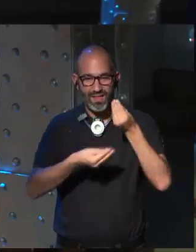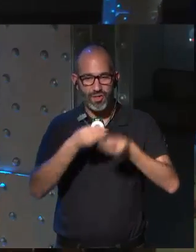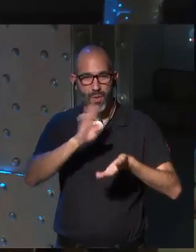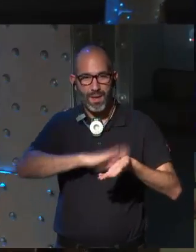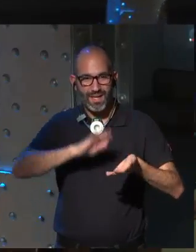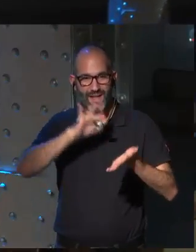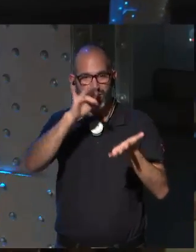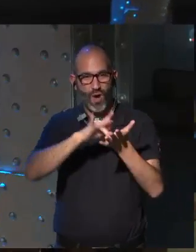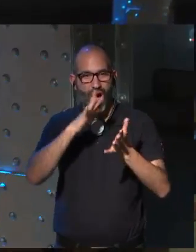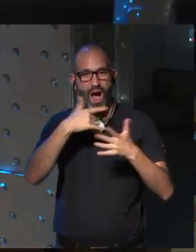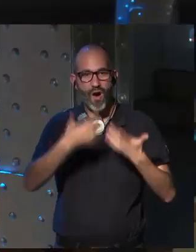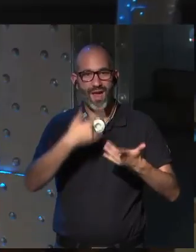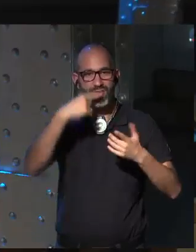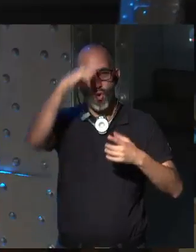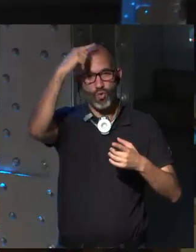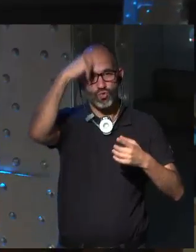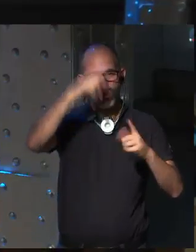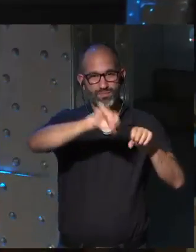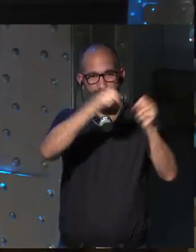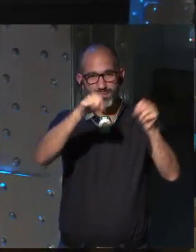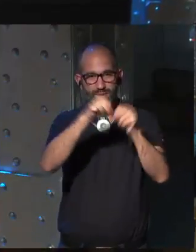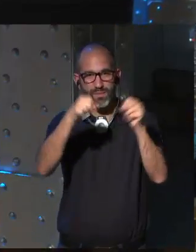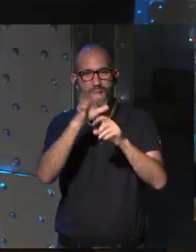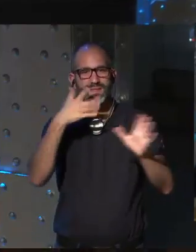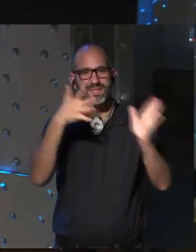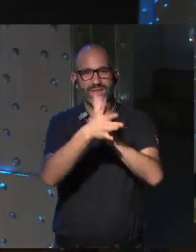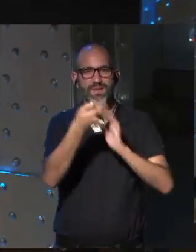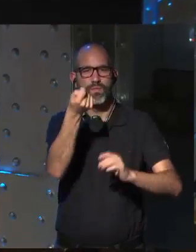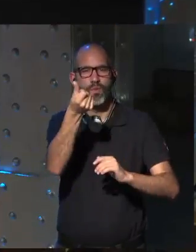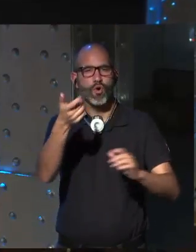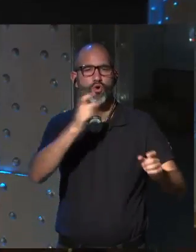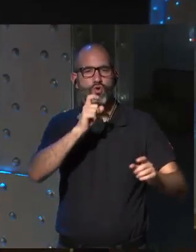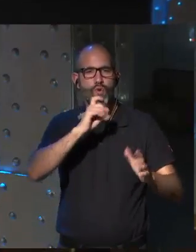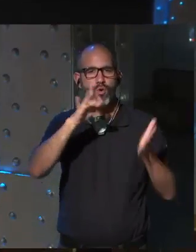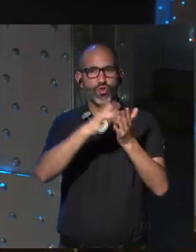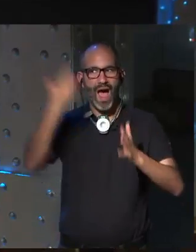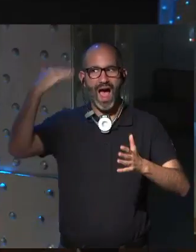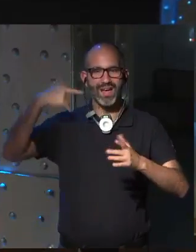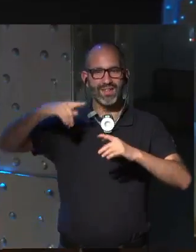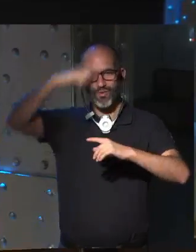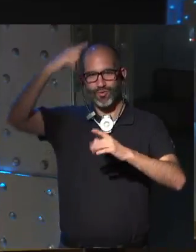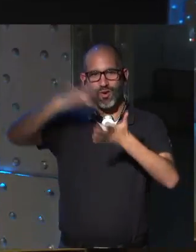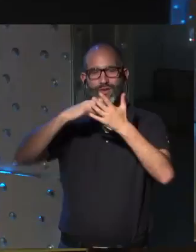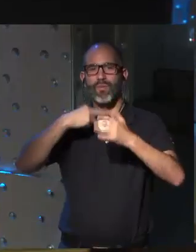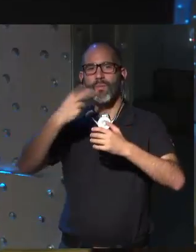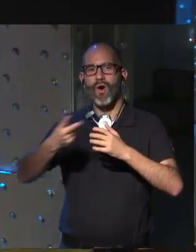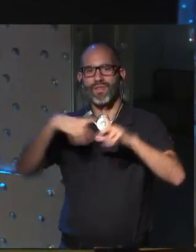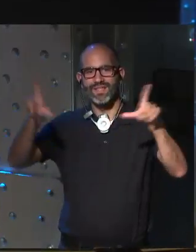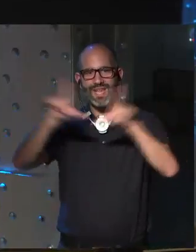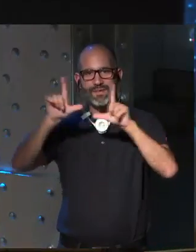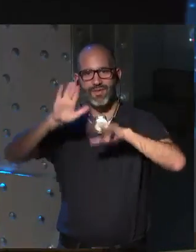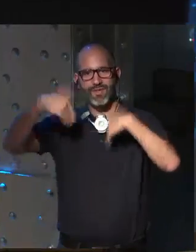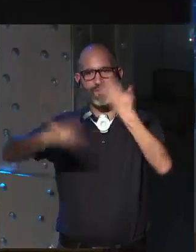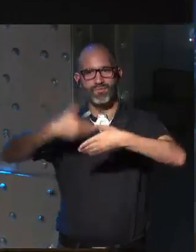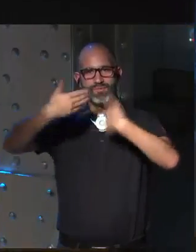into this like one sort of generic soundscape. And I think, again, it's not something we think about too much, but you're right, there's a way in which everything kind of sounds